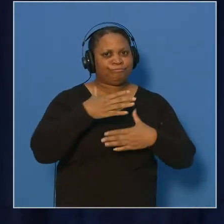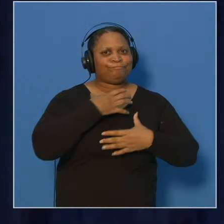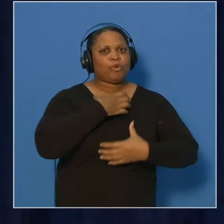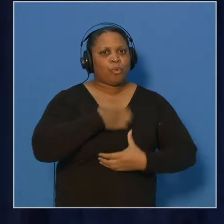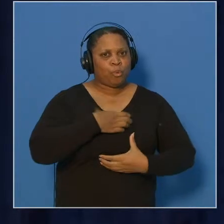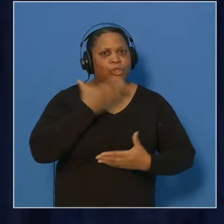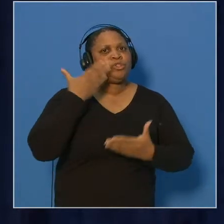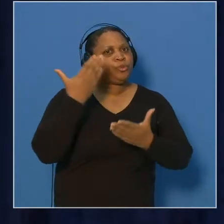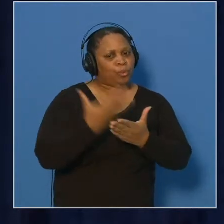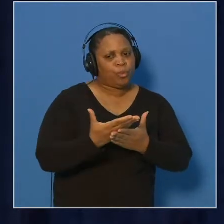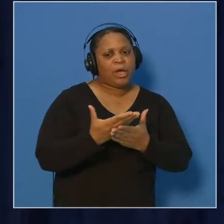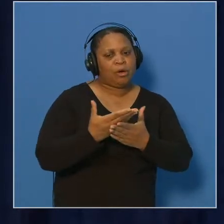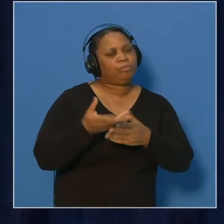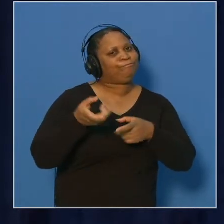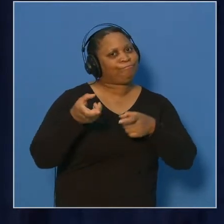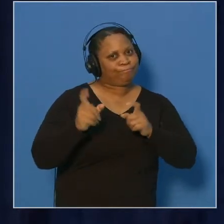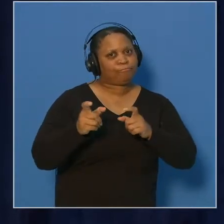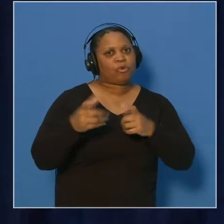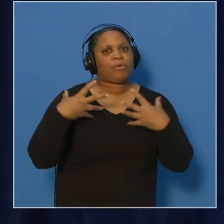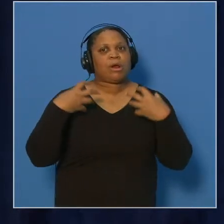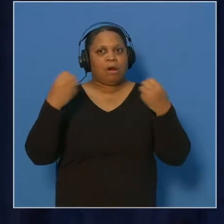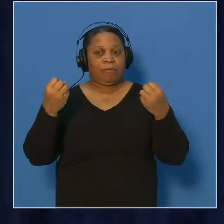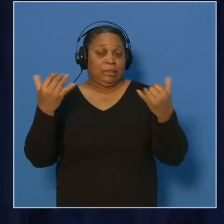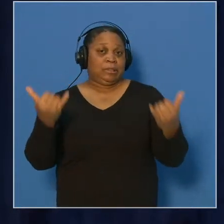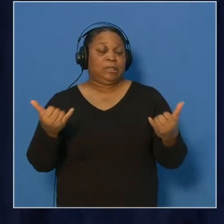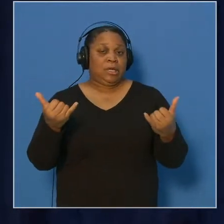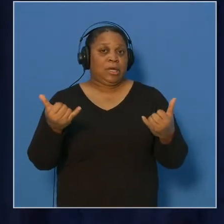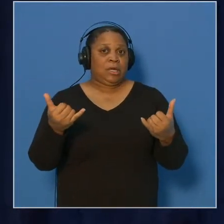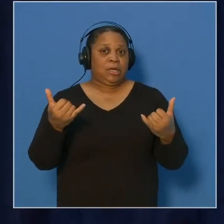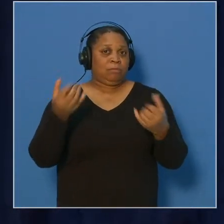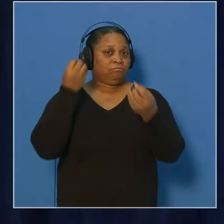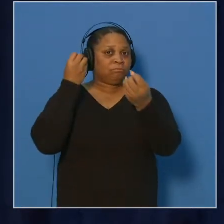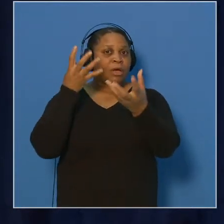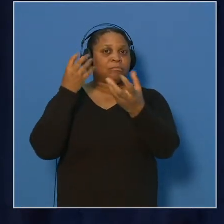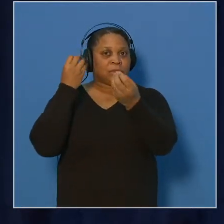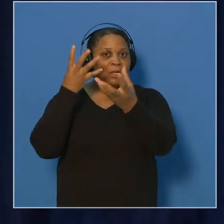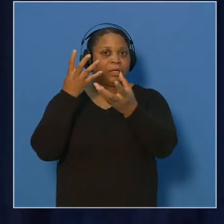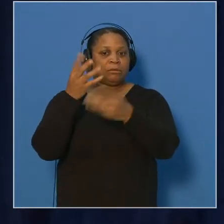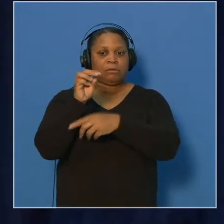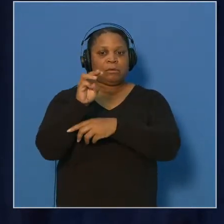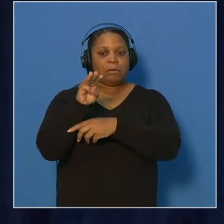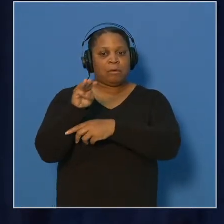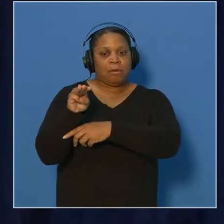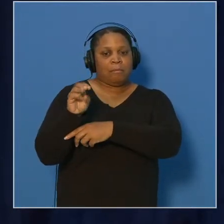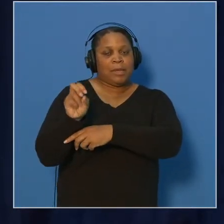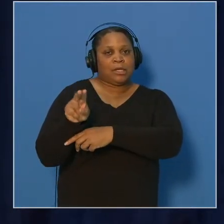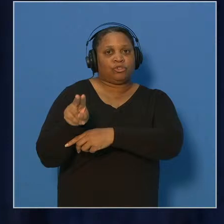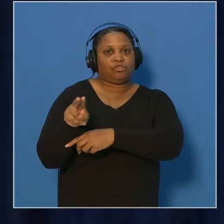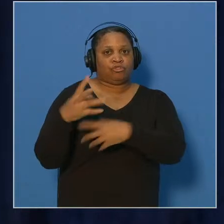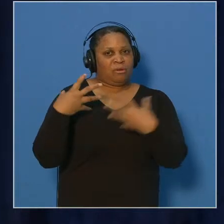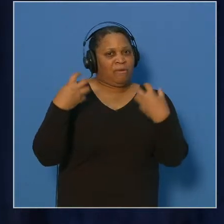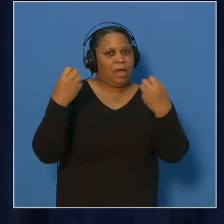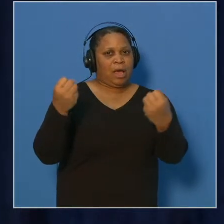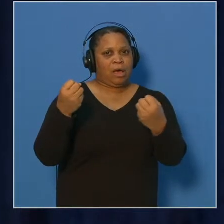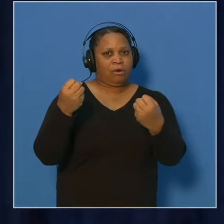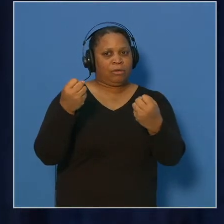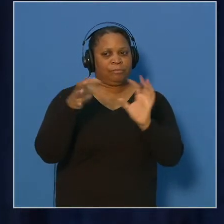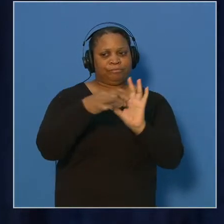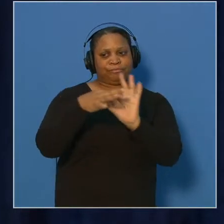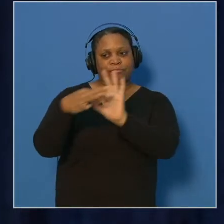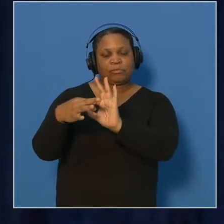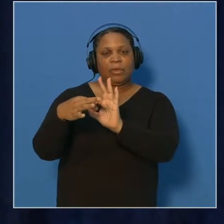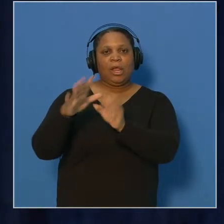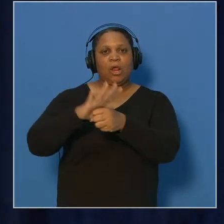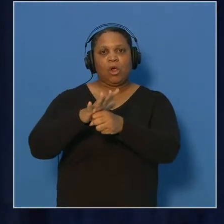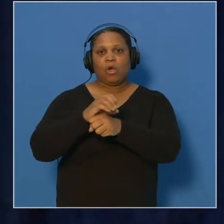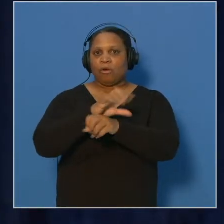recovery. Today, we will have an update from the Minister of Health on matters related to COVID-19, from